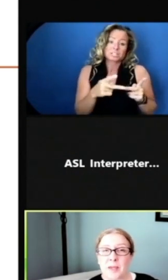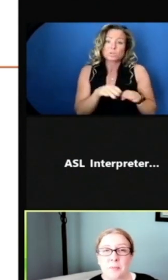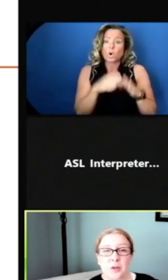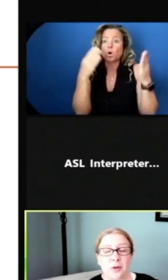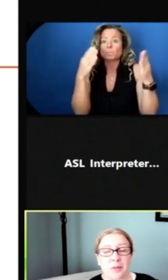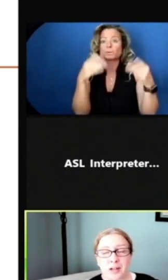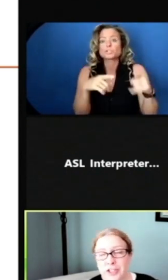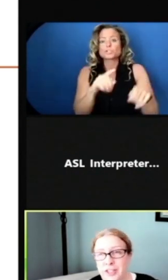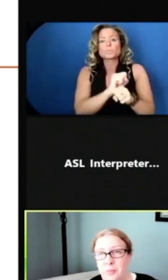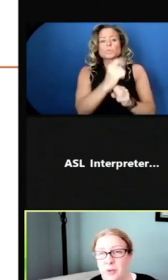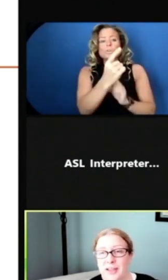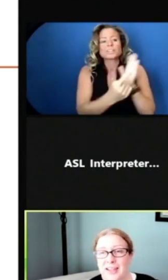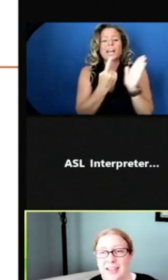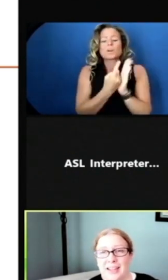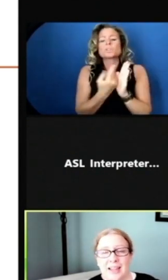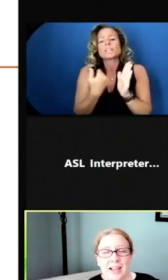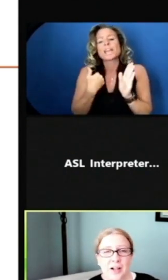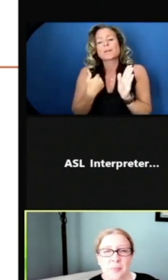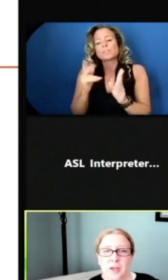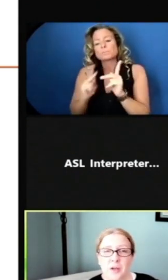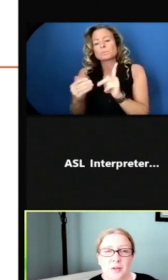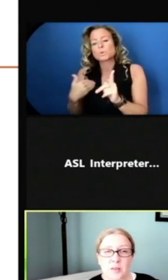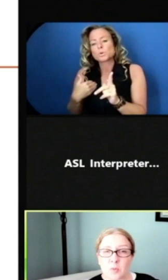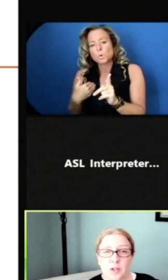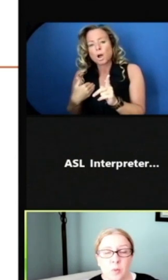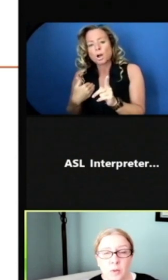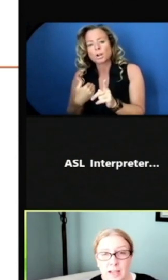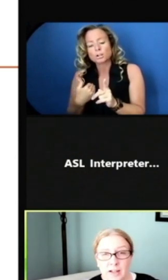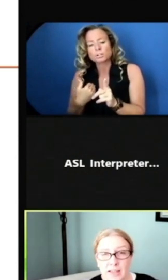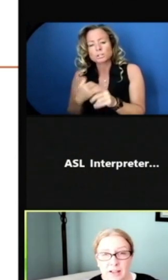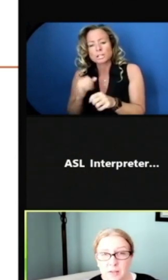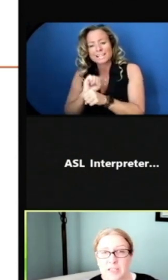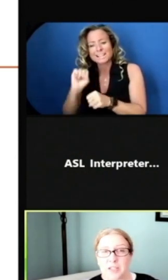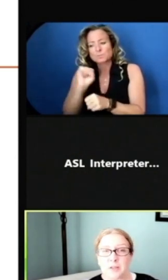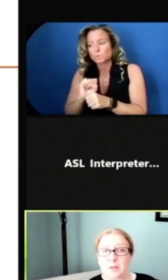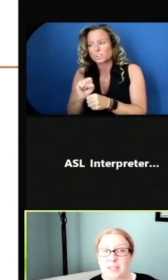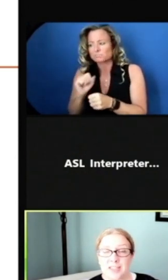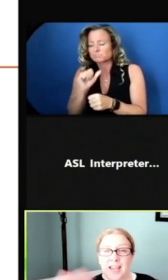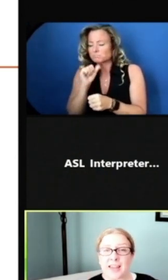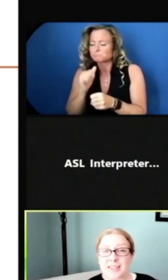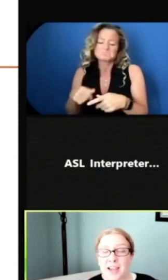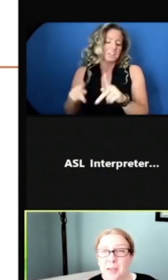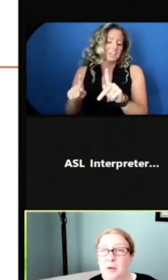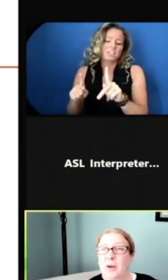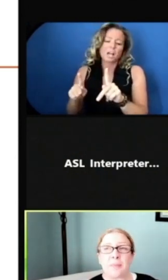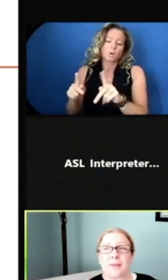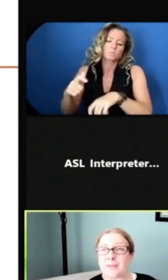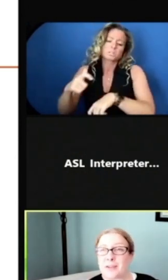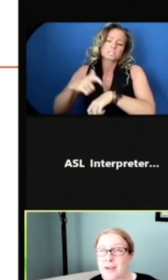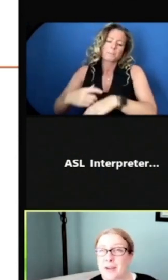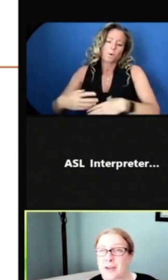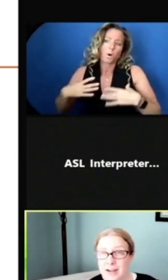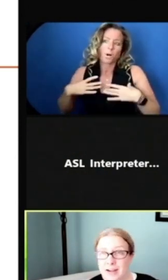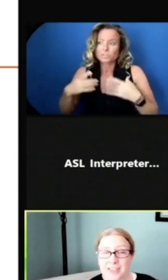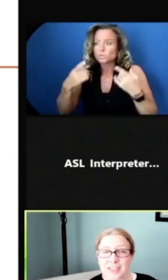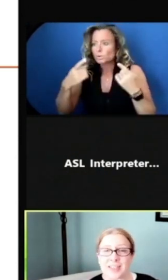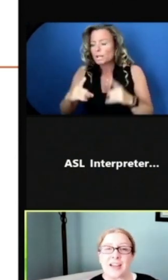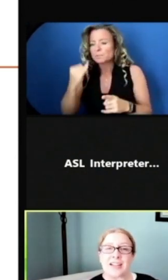have people who are marginally employed whose work will not allow them to take that time. And what happens if you